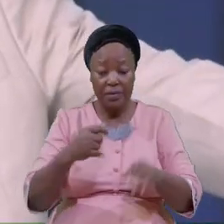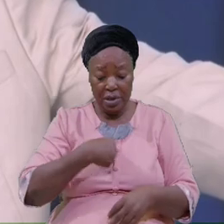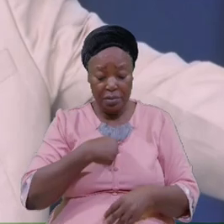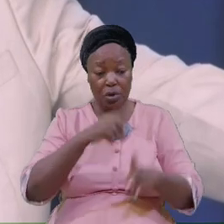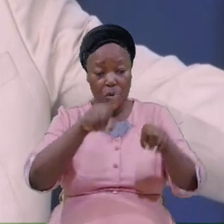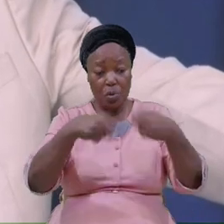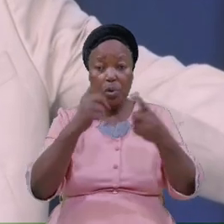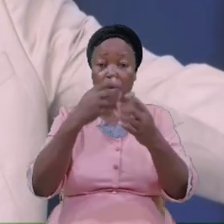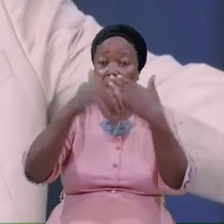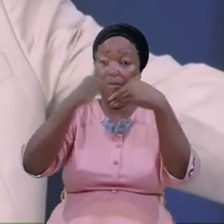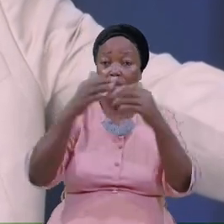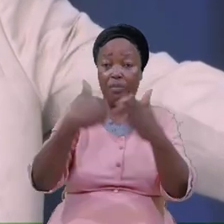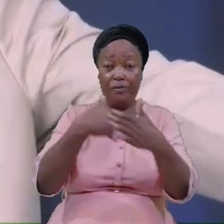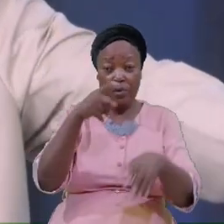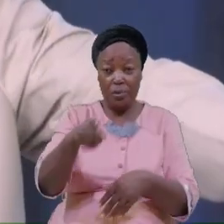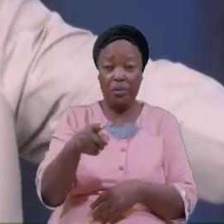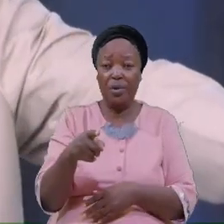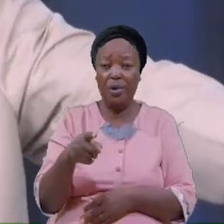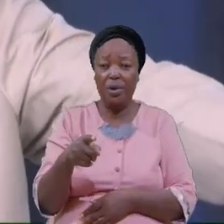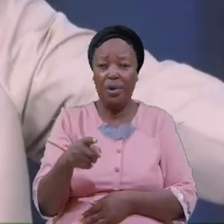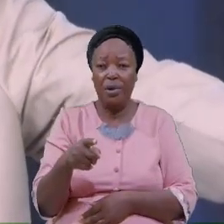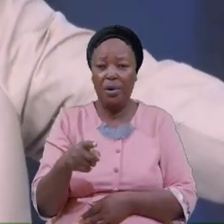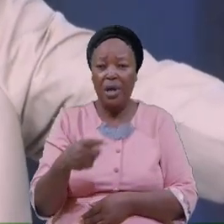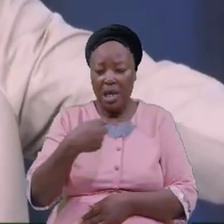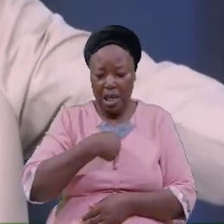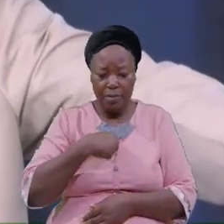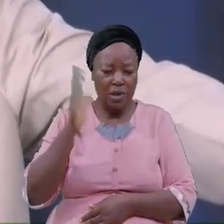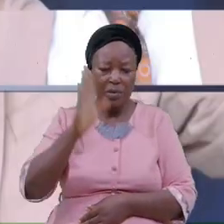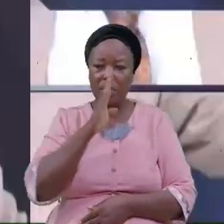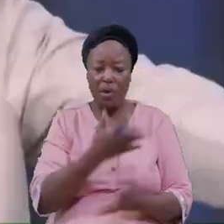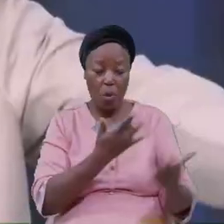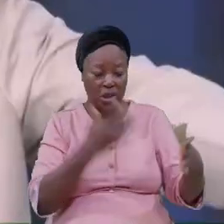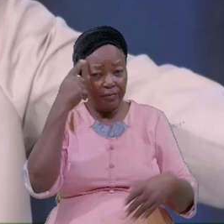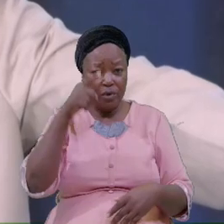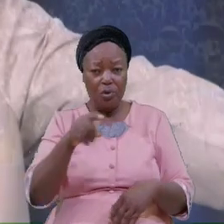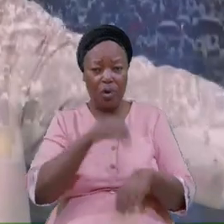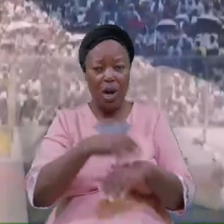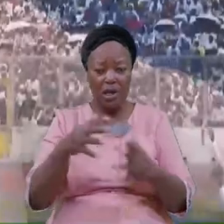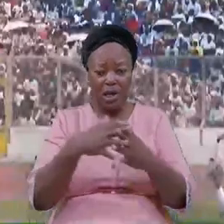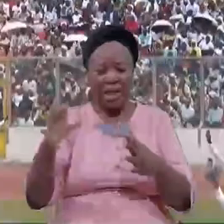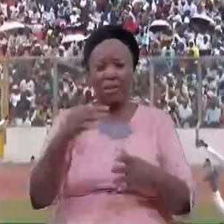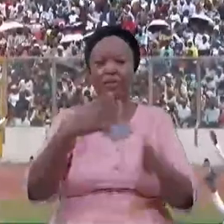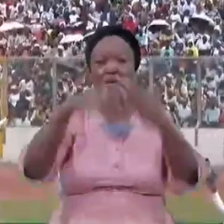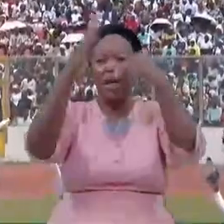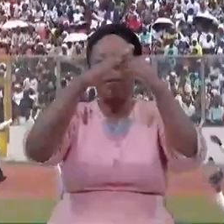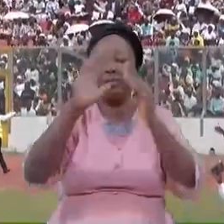je vais là-bas avant vous. I'll be waiting for you at the gate. Je vais vous of attendre heaven. À la porte du